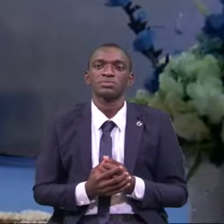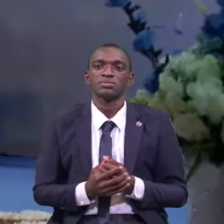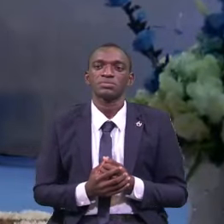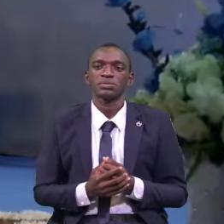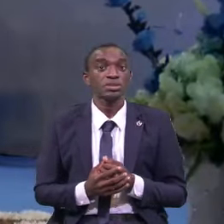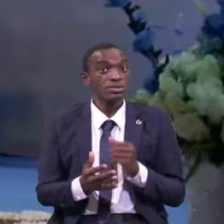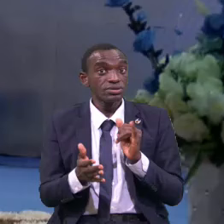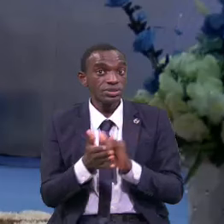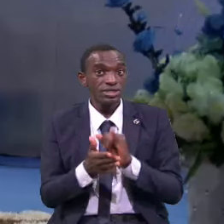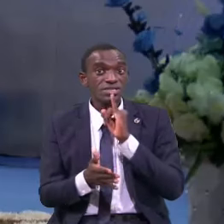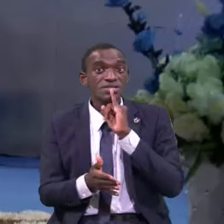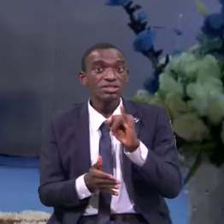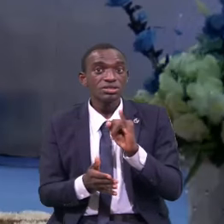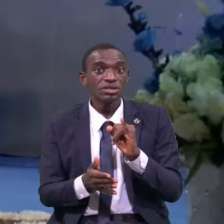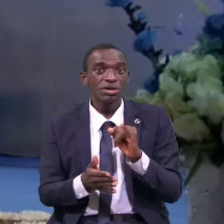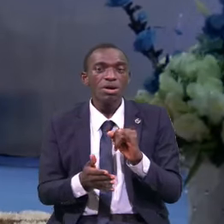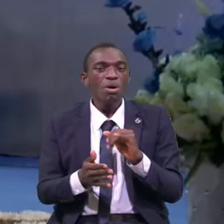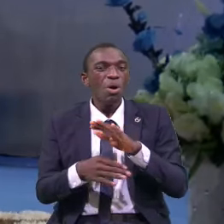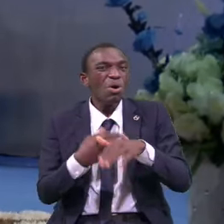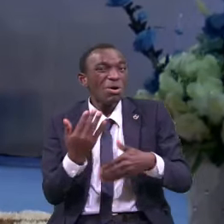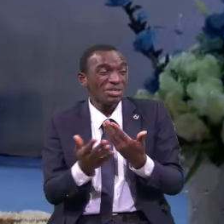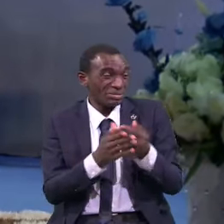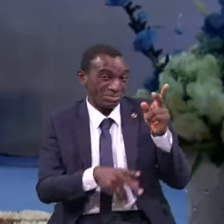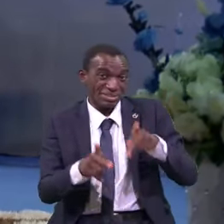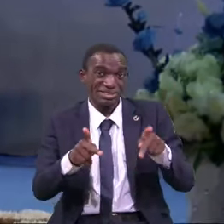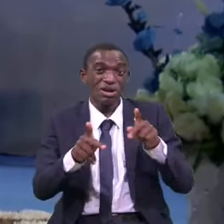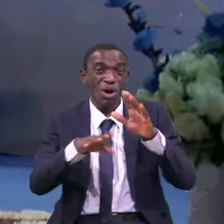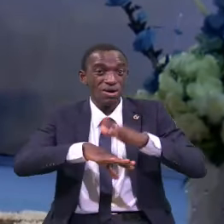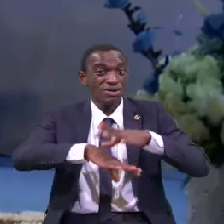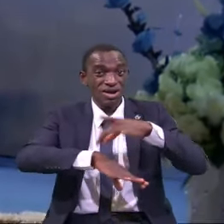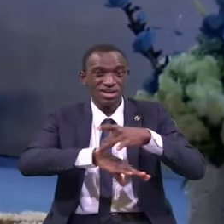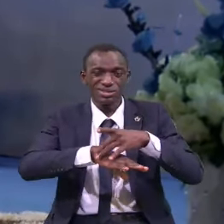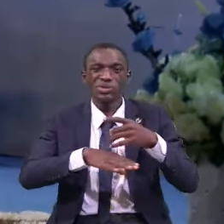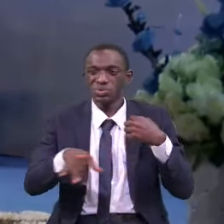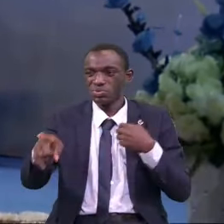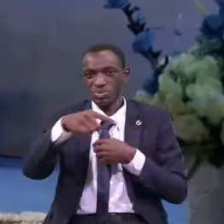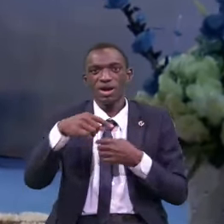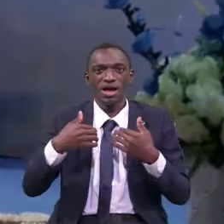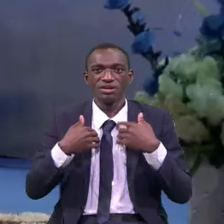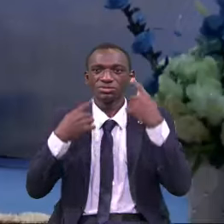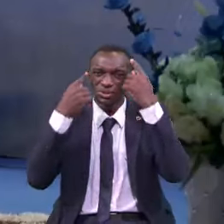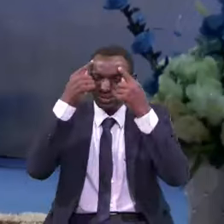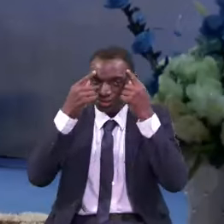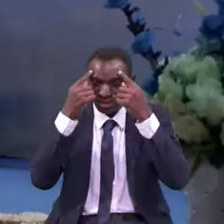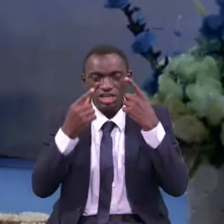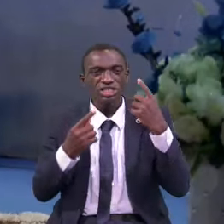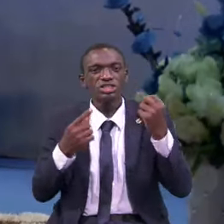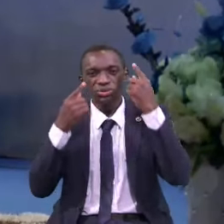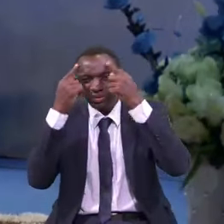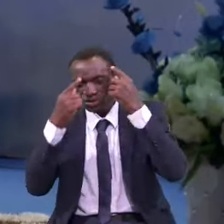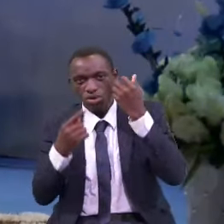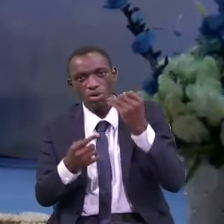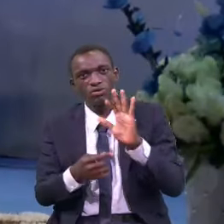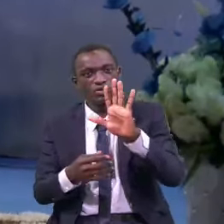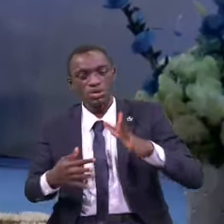That's for everyone on earth. The cogitations of your life, the thoughts of your life because of your